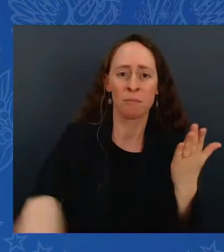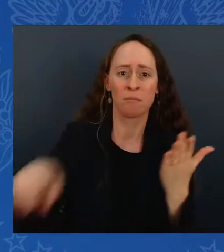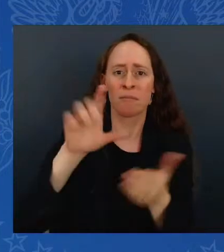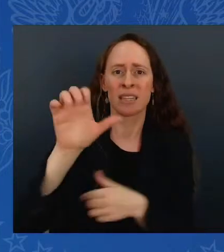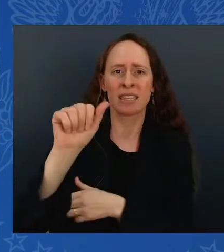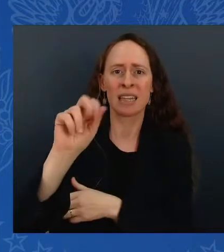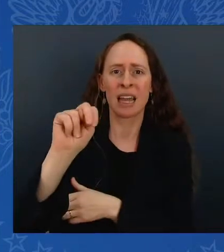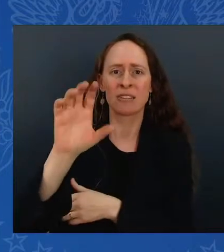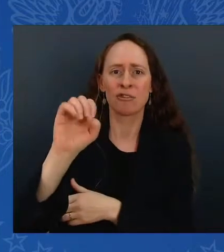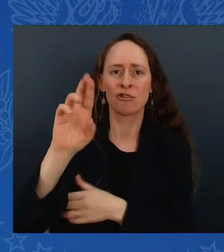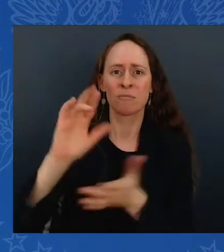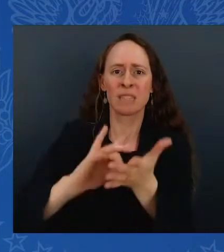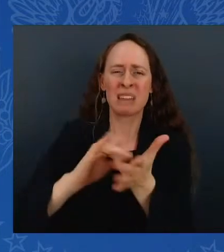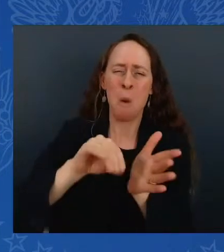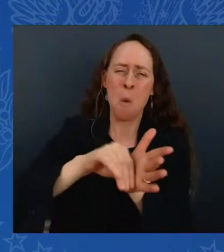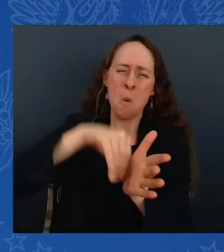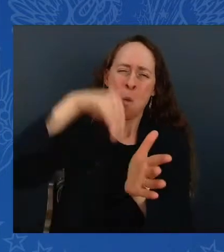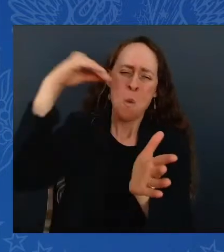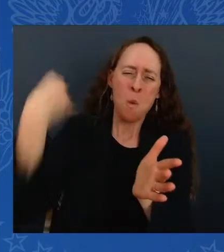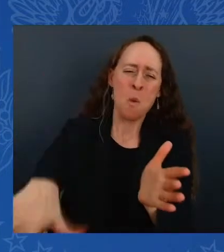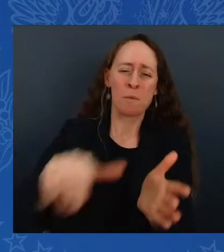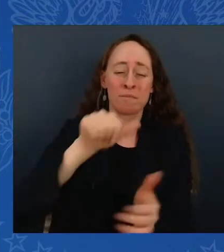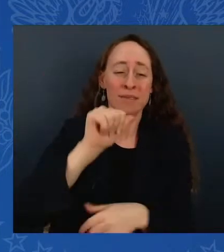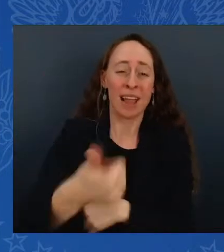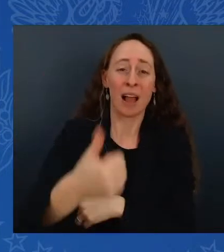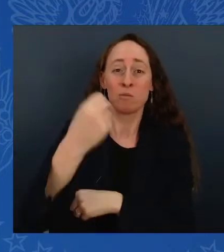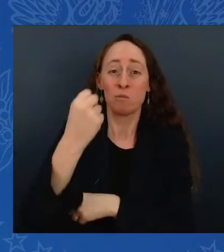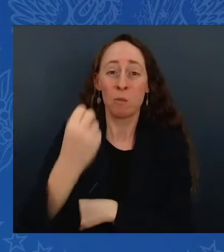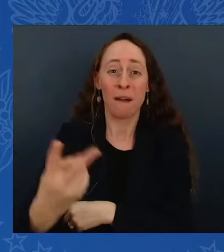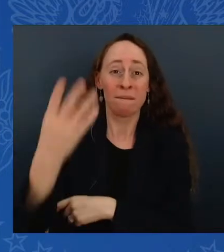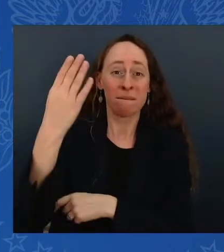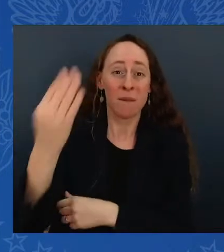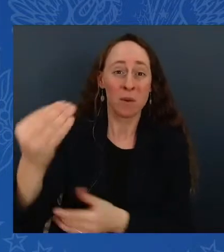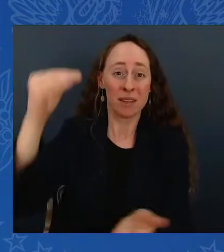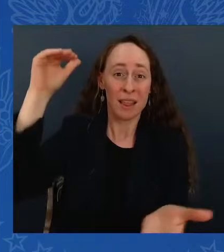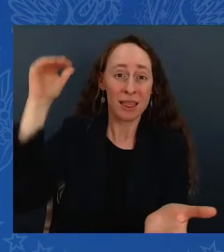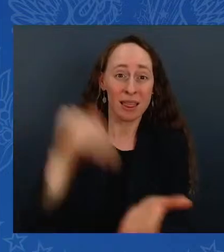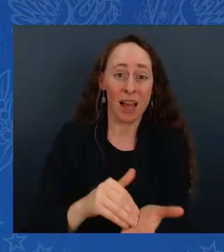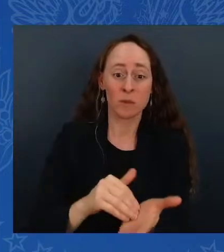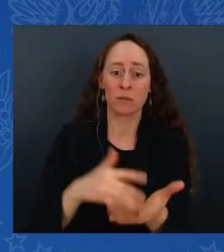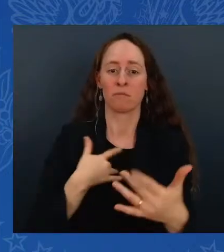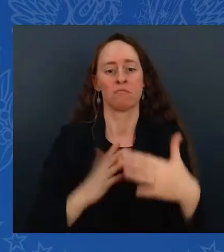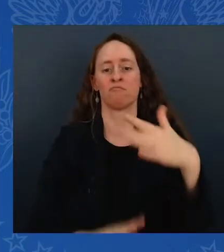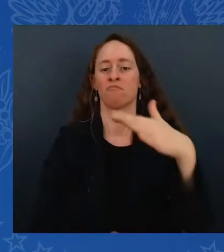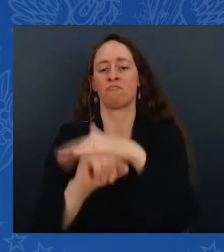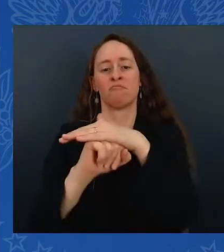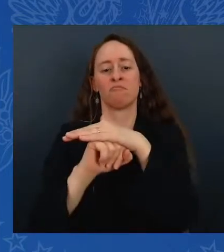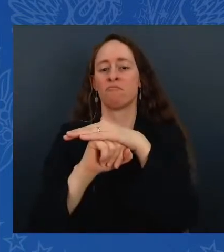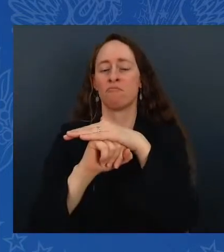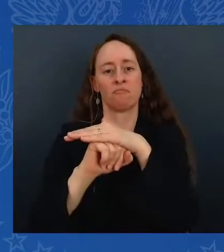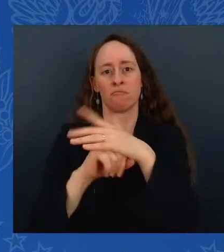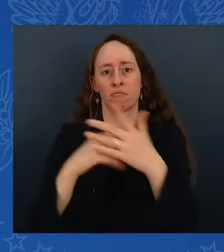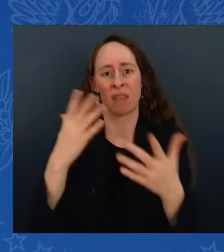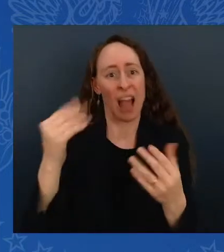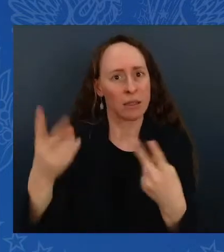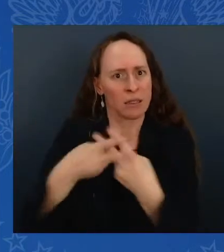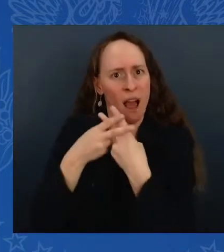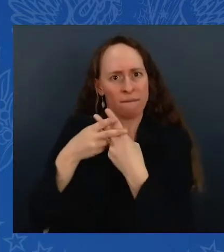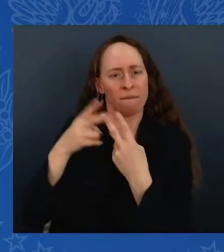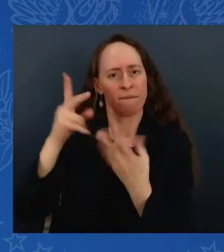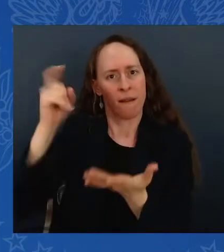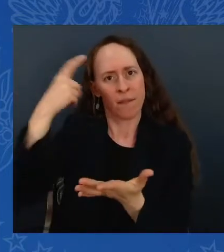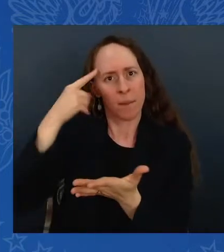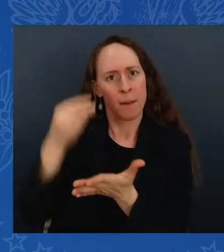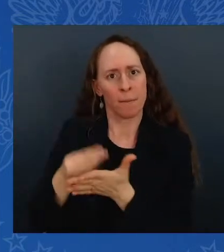year. These reforms don't just save seniors money, but equally important, they save every American taxpayer